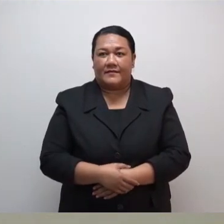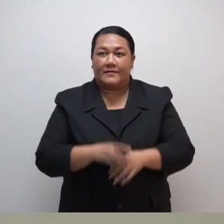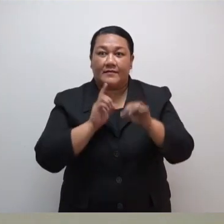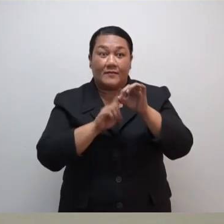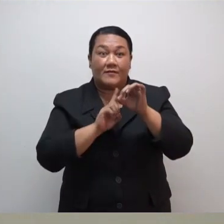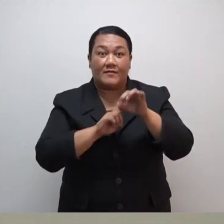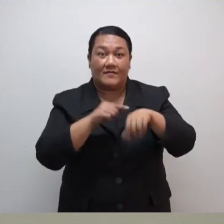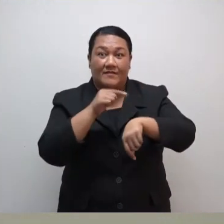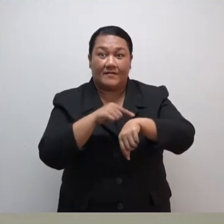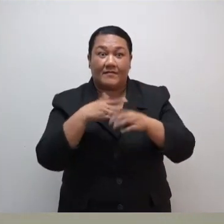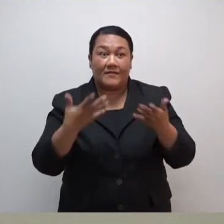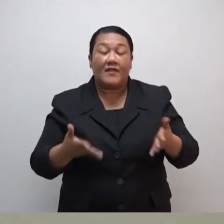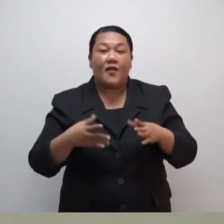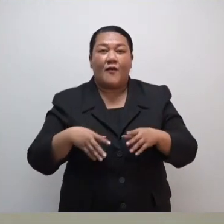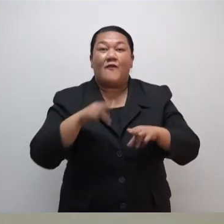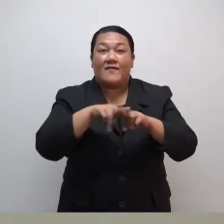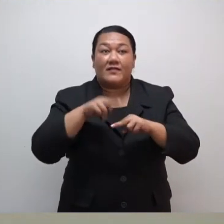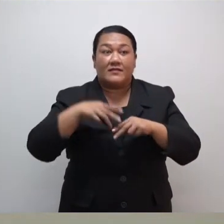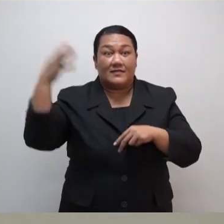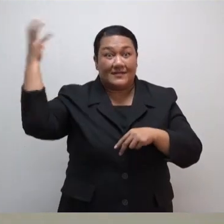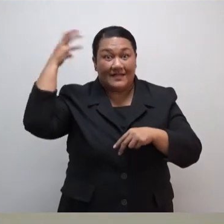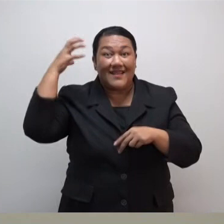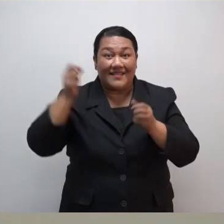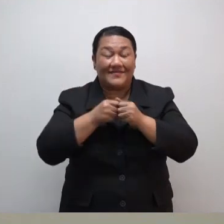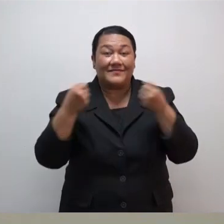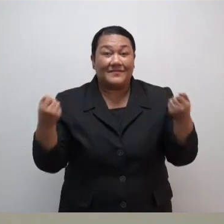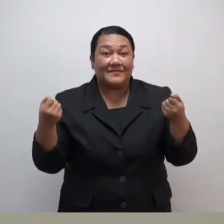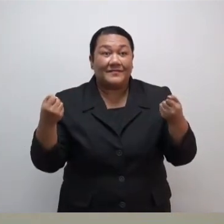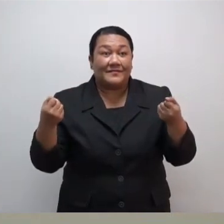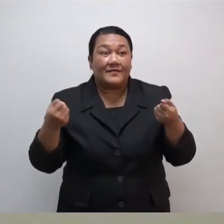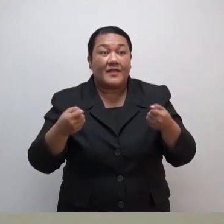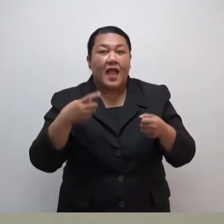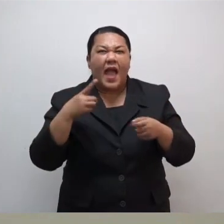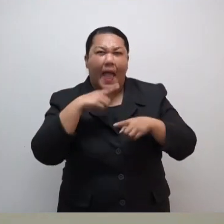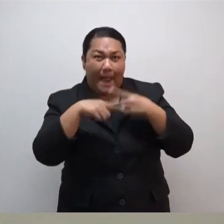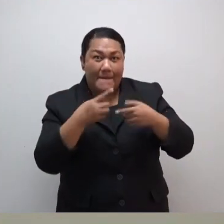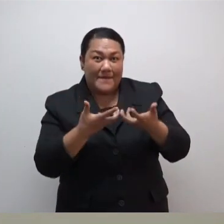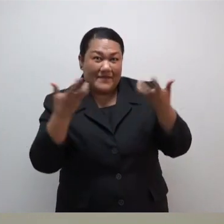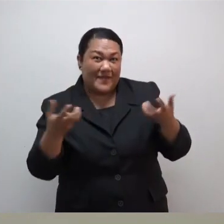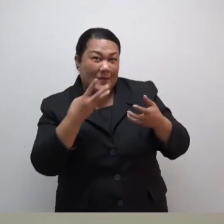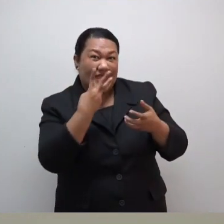Shelvin from Fiji Sun. This is something apart from the 360.